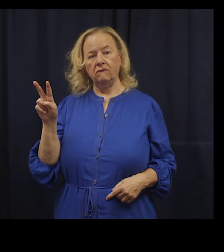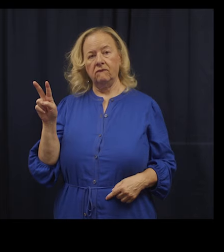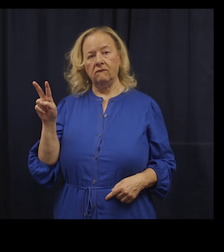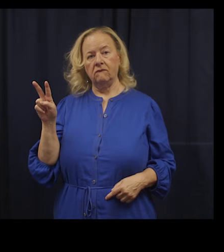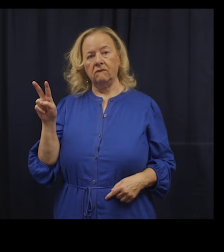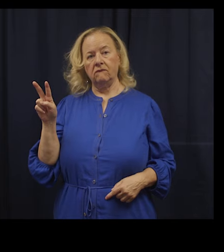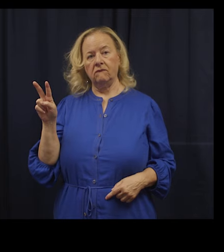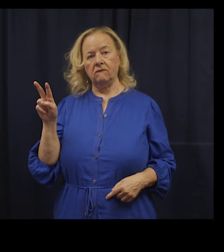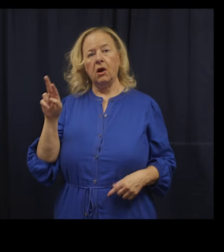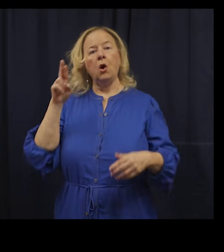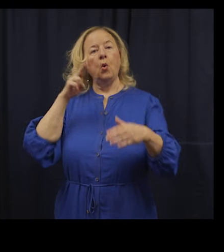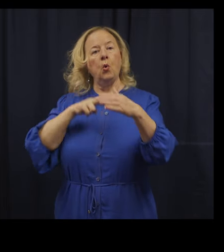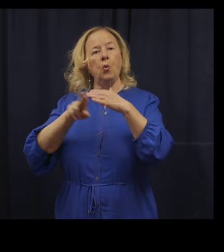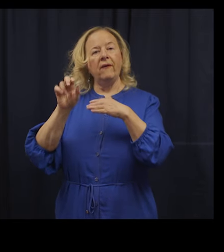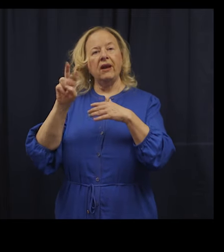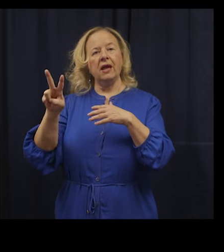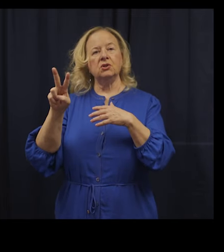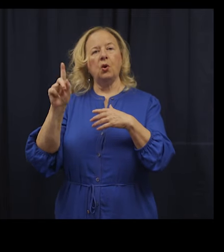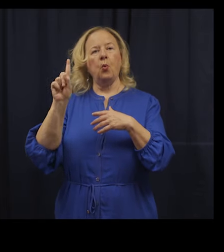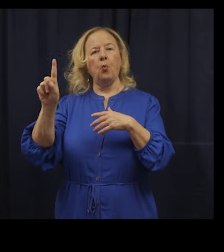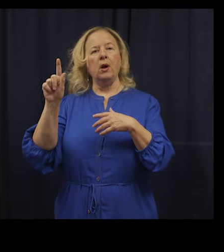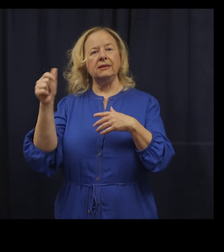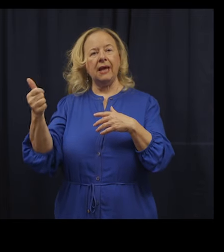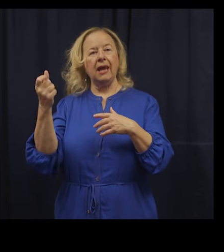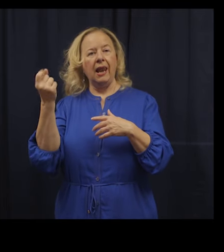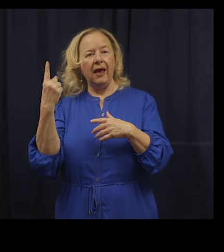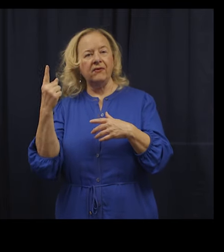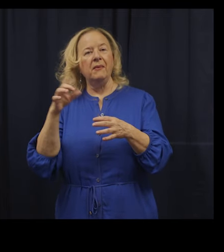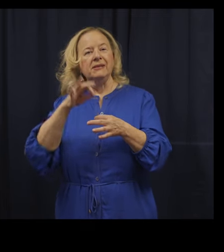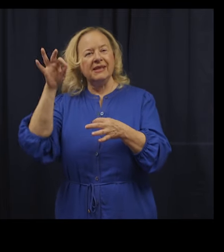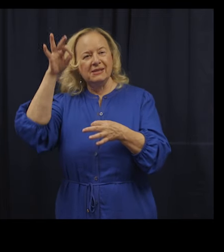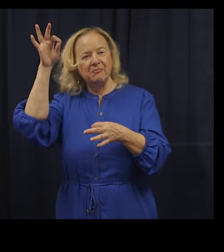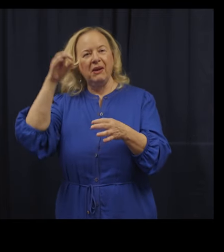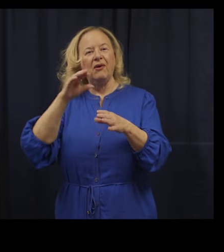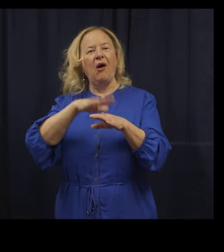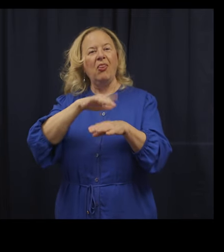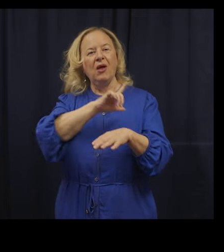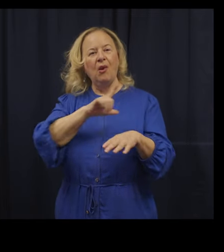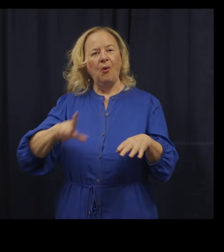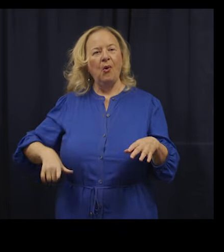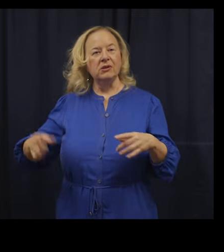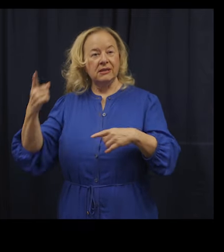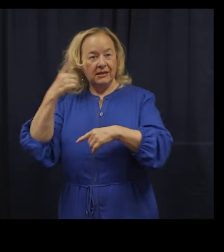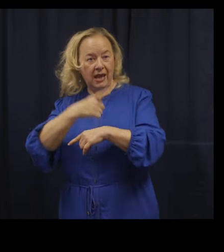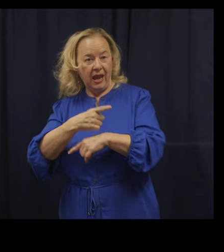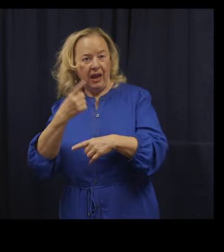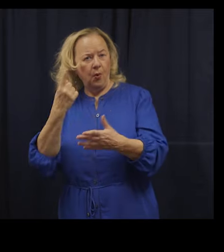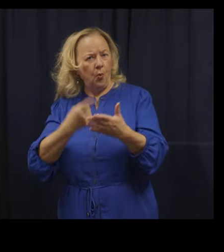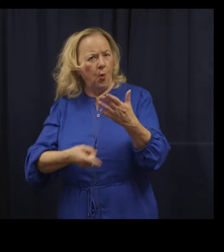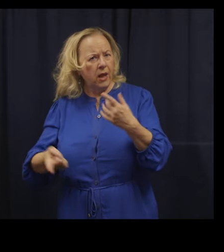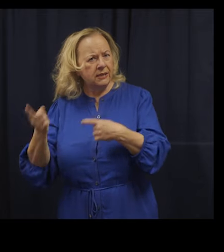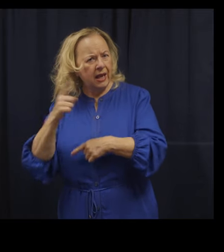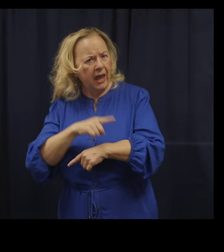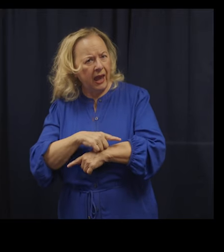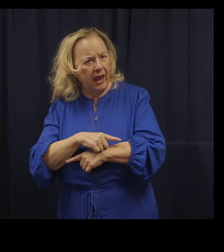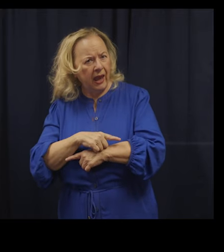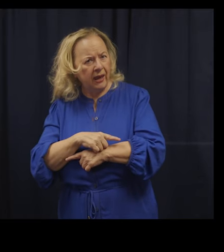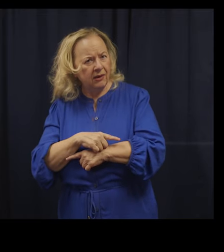And look at Revelation 1, 10, and 11. I was in the Spirit on the Lord's day. When it says the Lord's day, what day is it referring to?